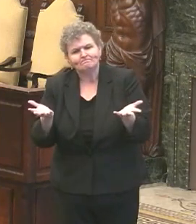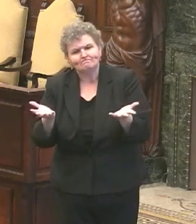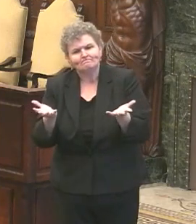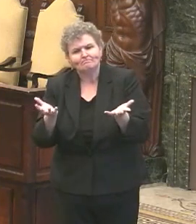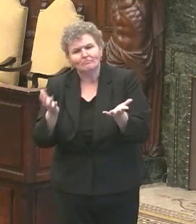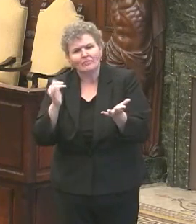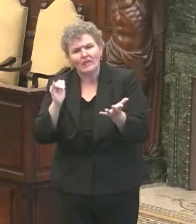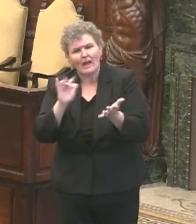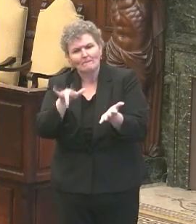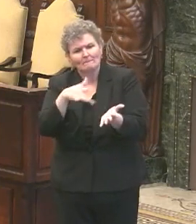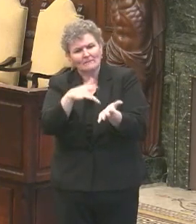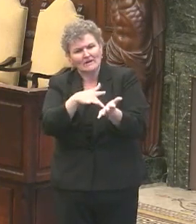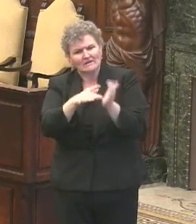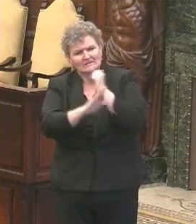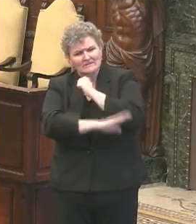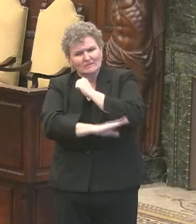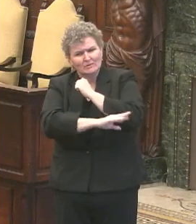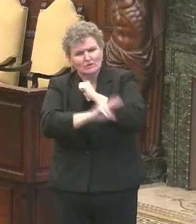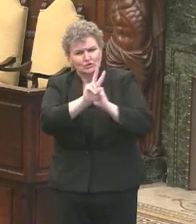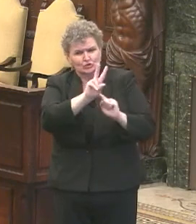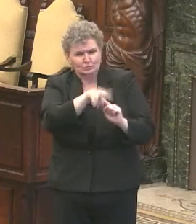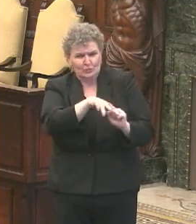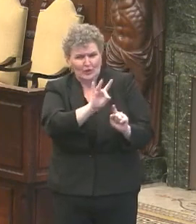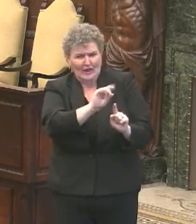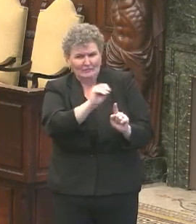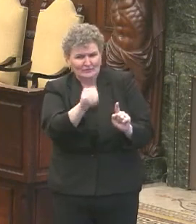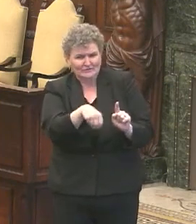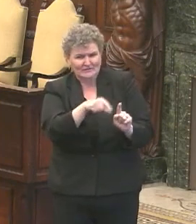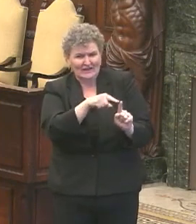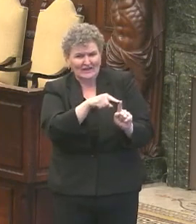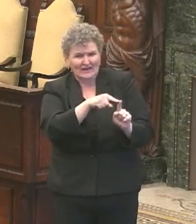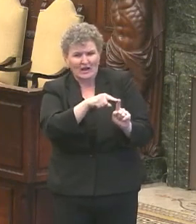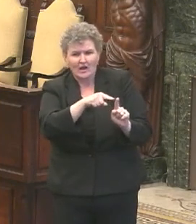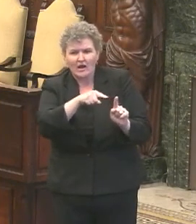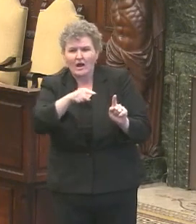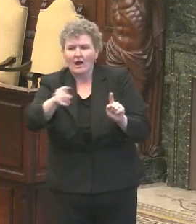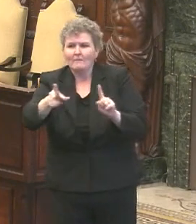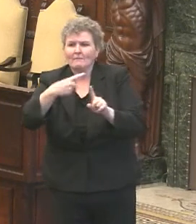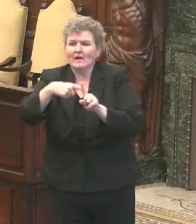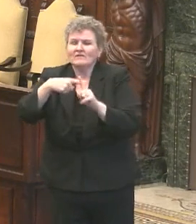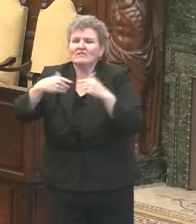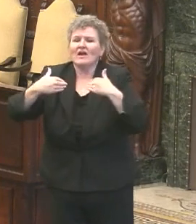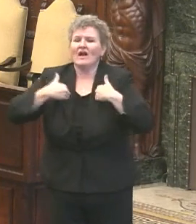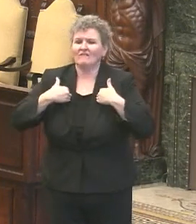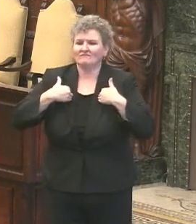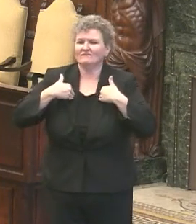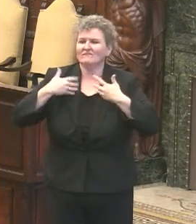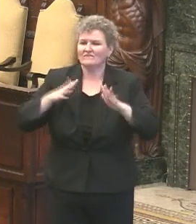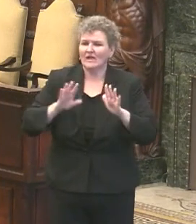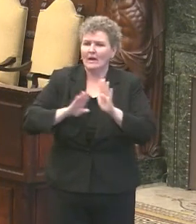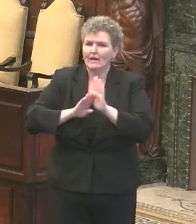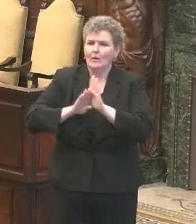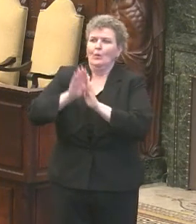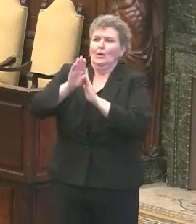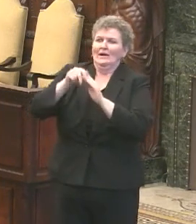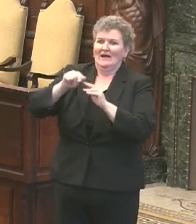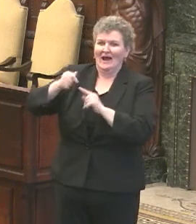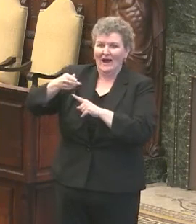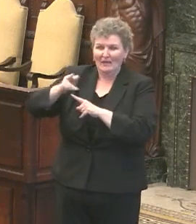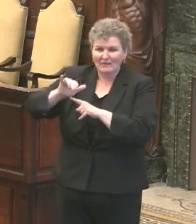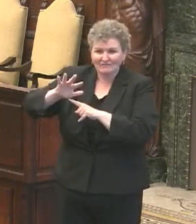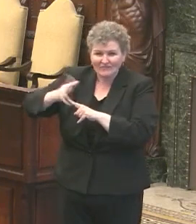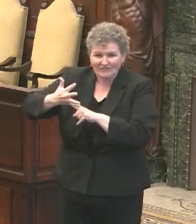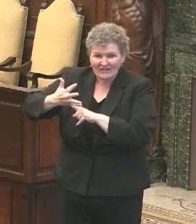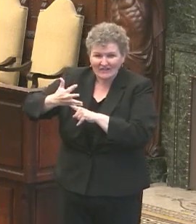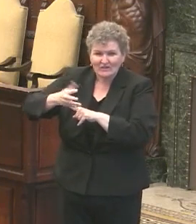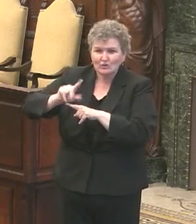mid-September, 2.8% of people tested were tested positive. But in the peak of this epidemic on April 5th, 39%